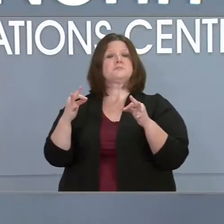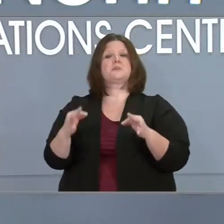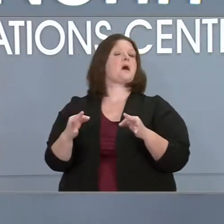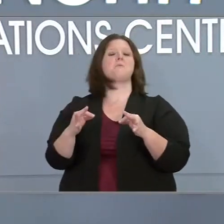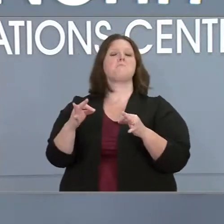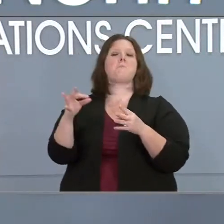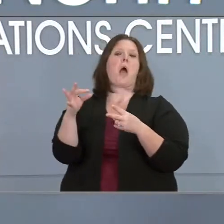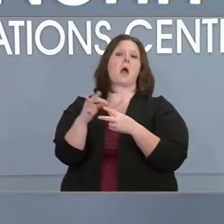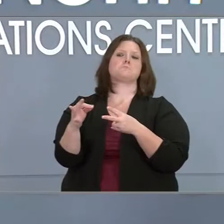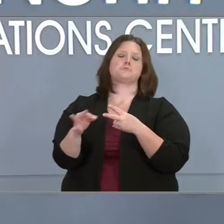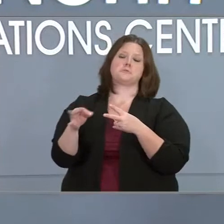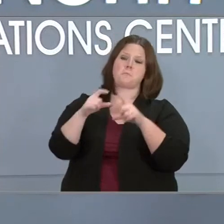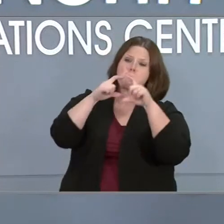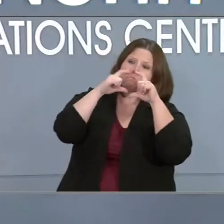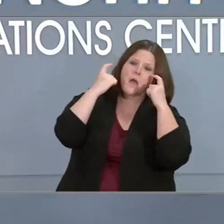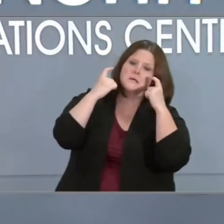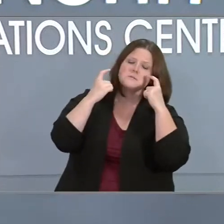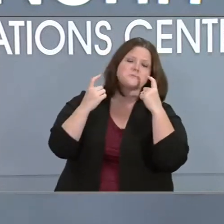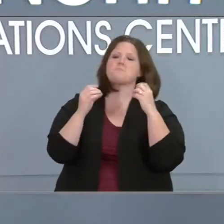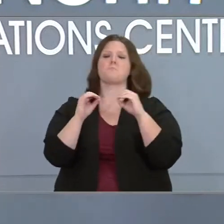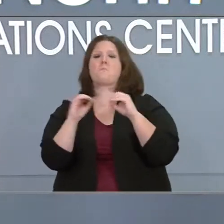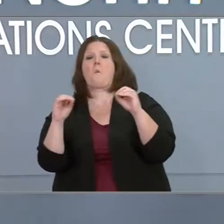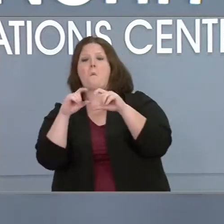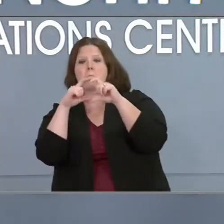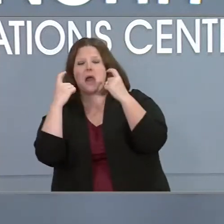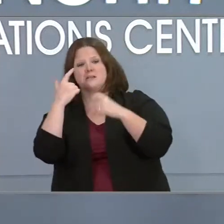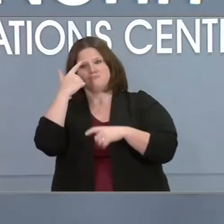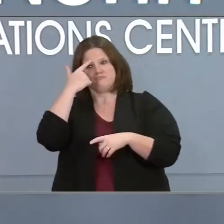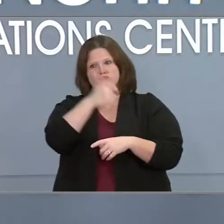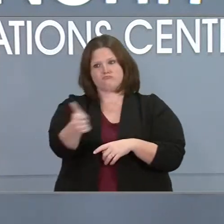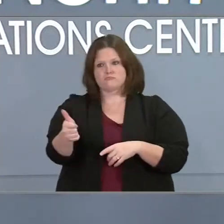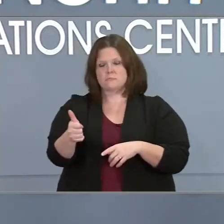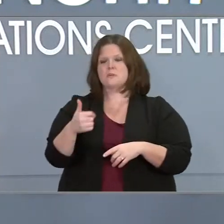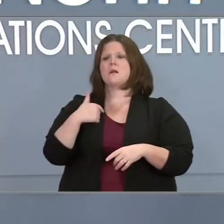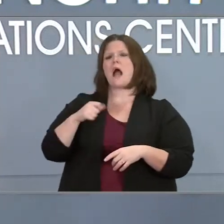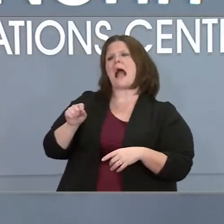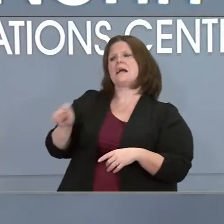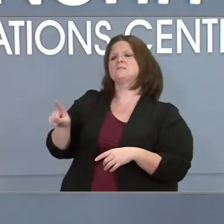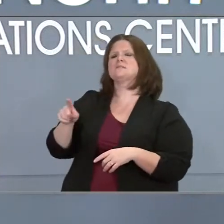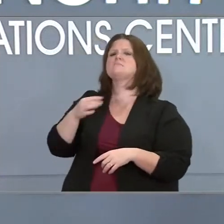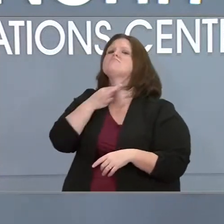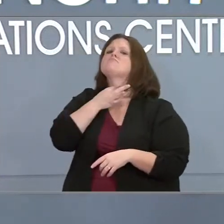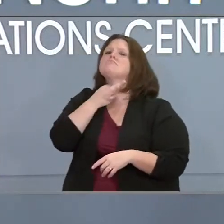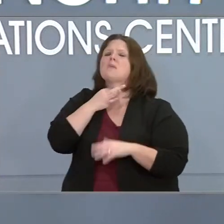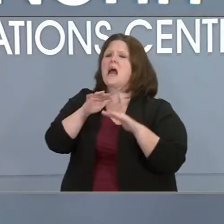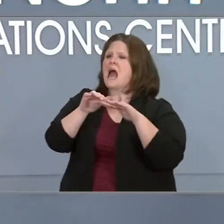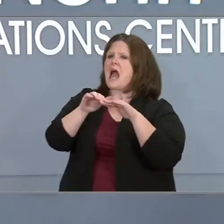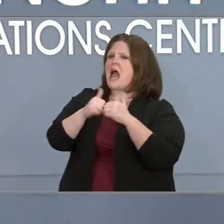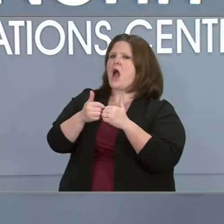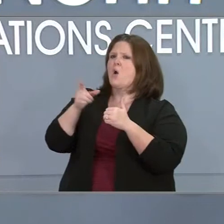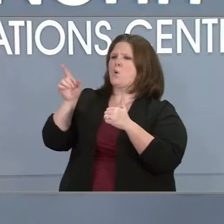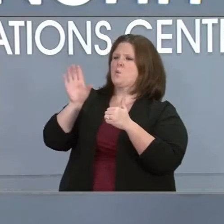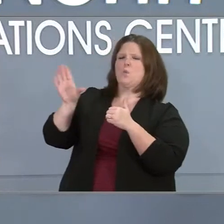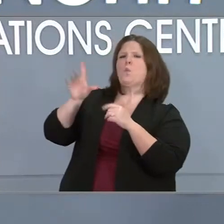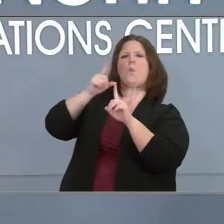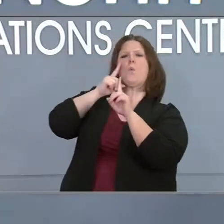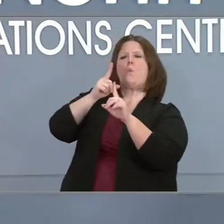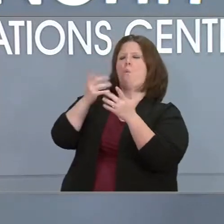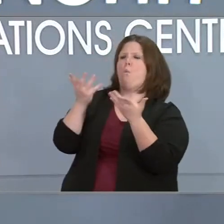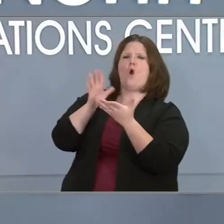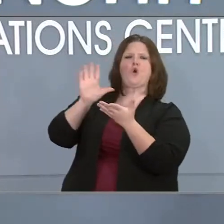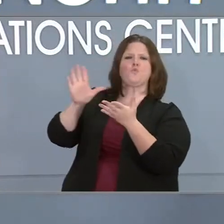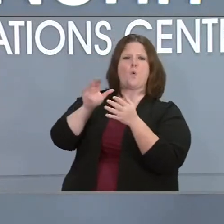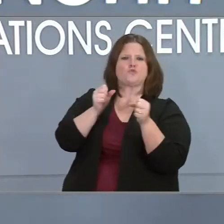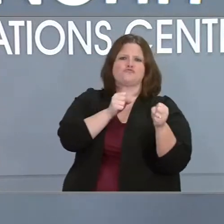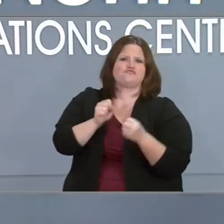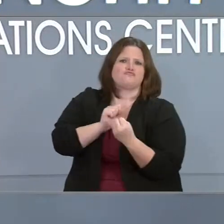masks in the classroom. I was just curious to see specifically how you plan to continue to work with those districts. I mean, other than,